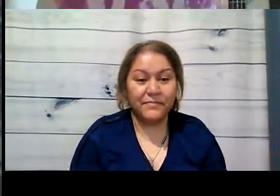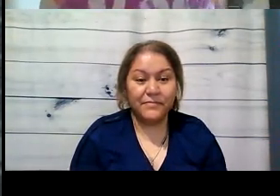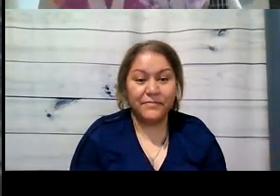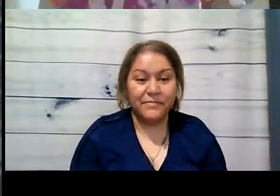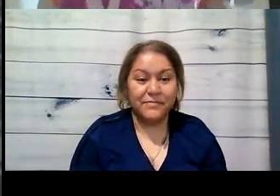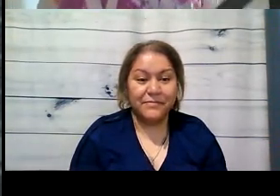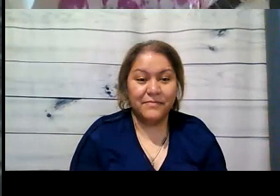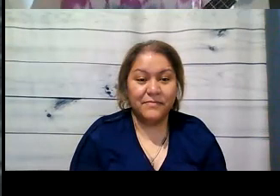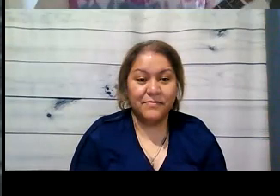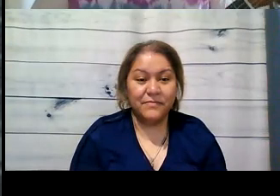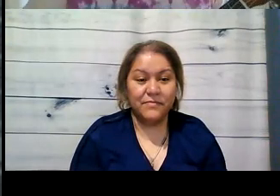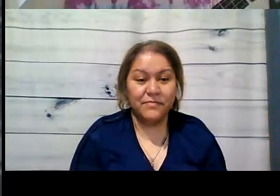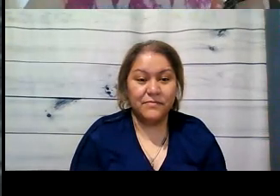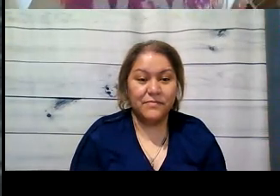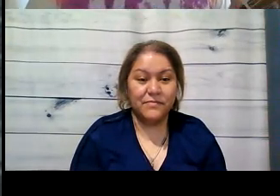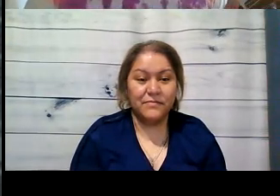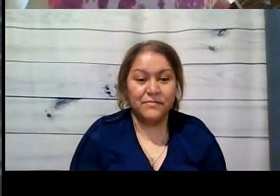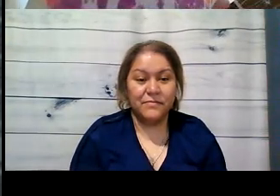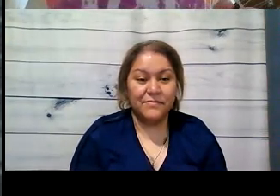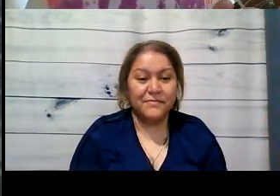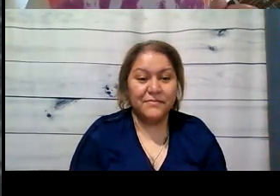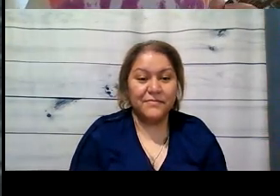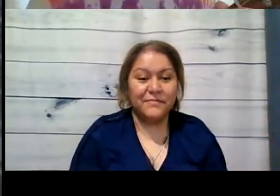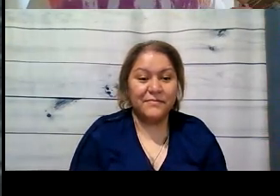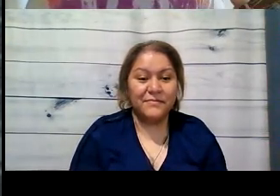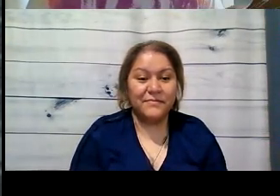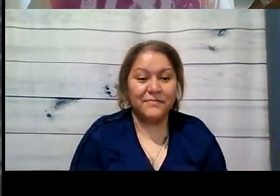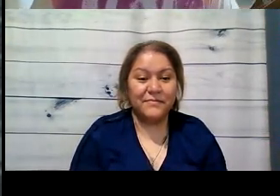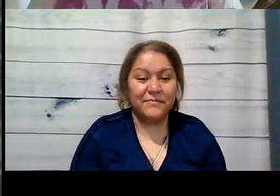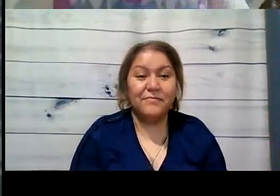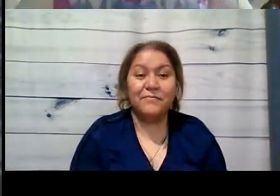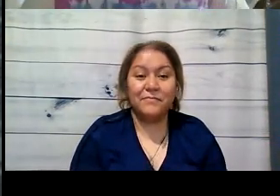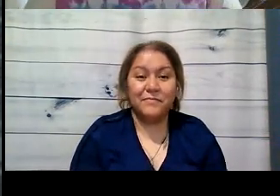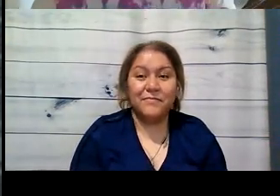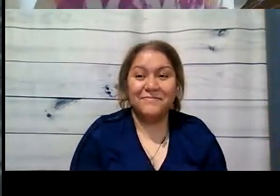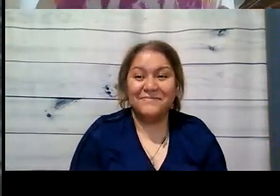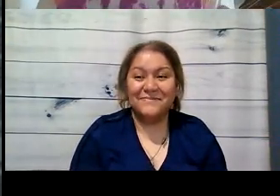ways. I feel like this guy is being silly.